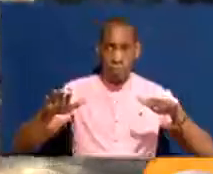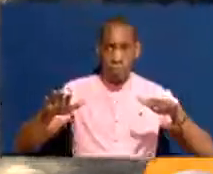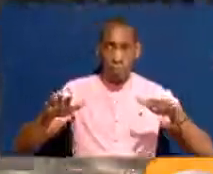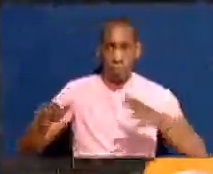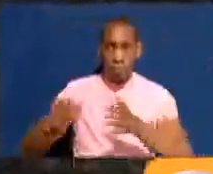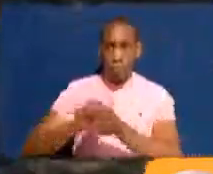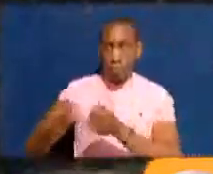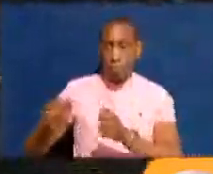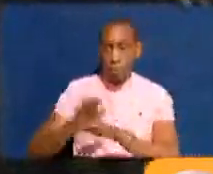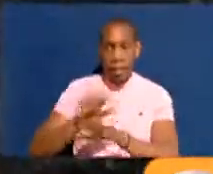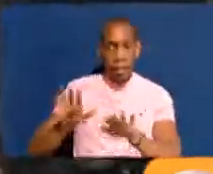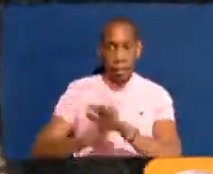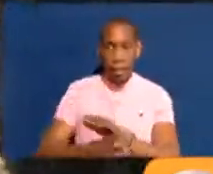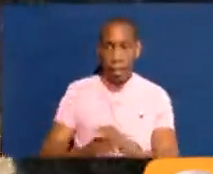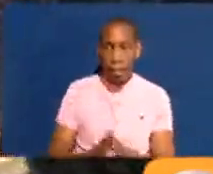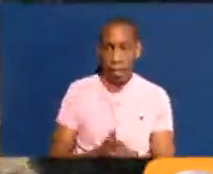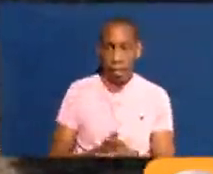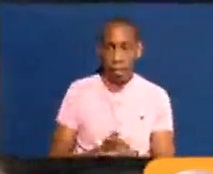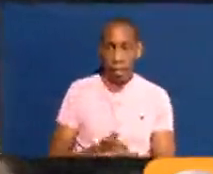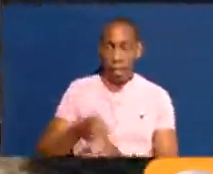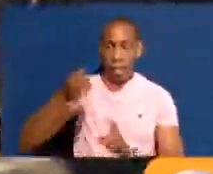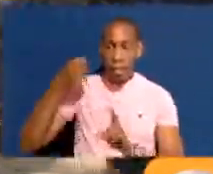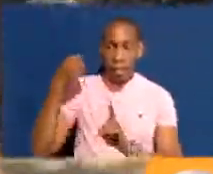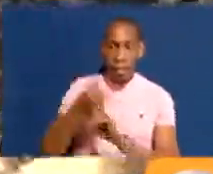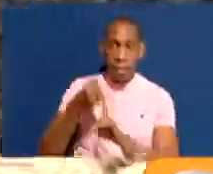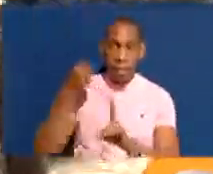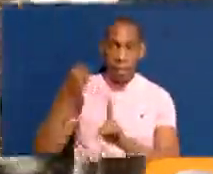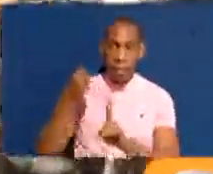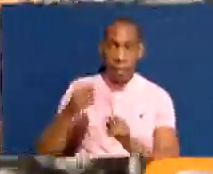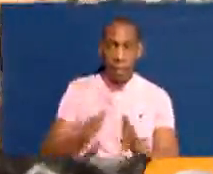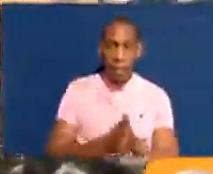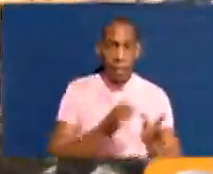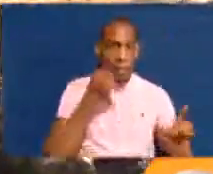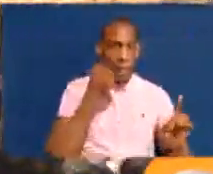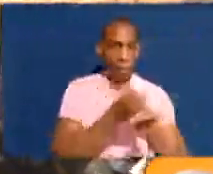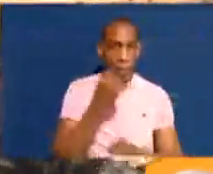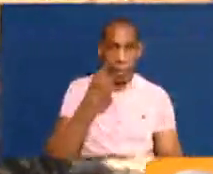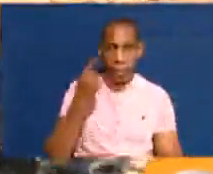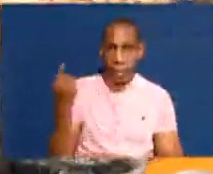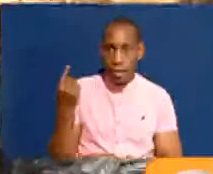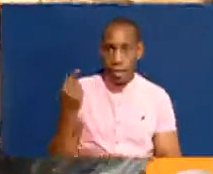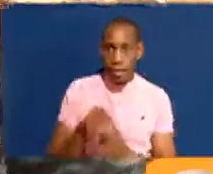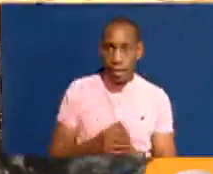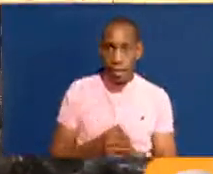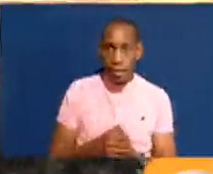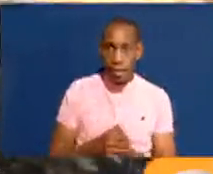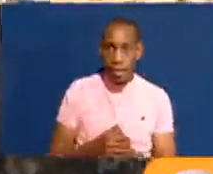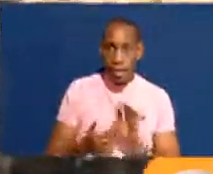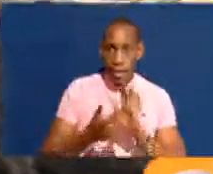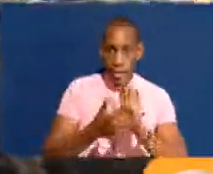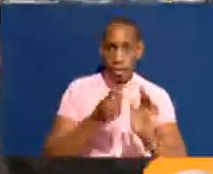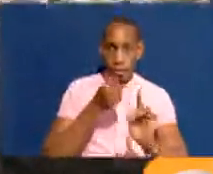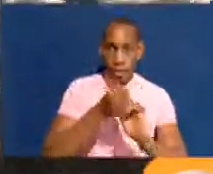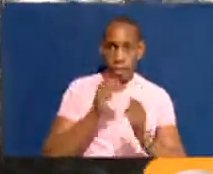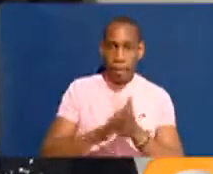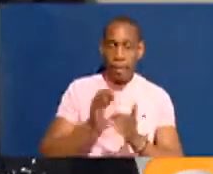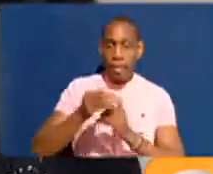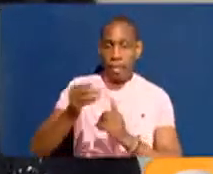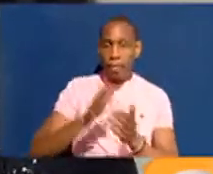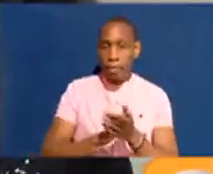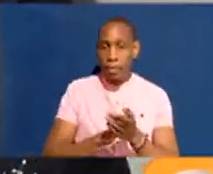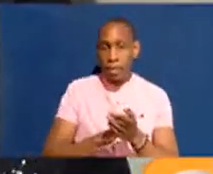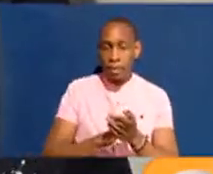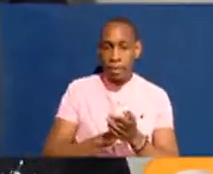yote. Upiga hii na upiga hii. Hapa ndo inaonyesha mark kabisa. The future is bleak.